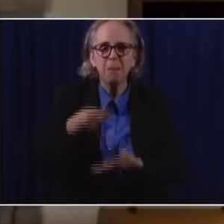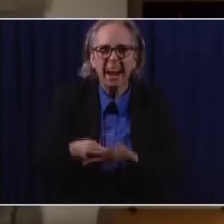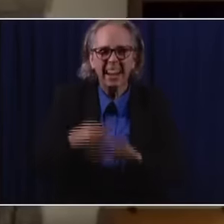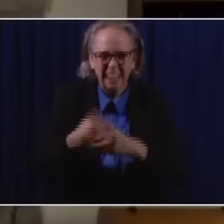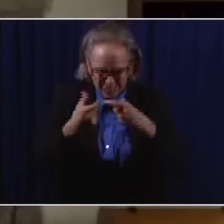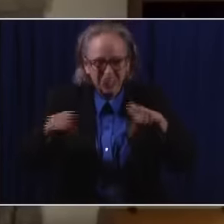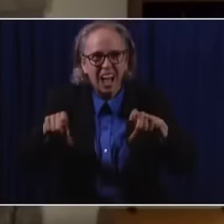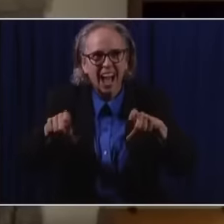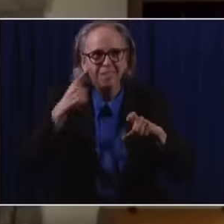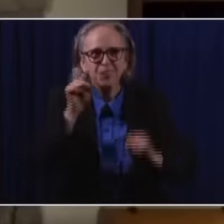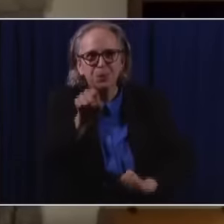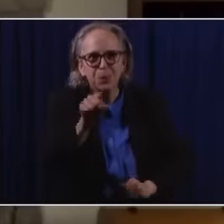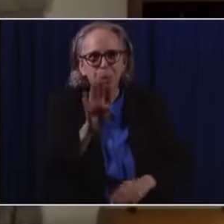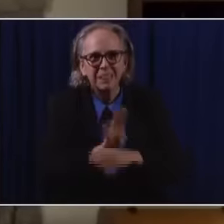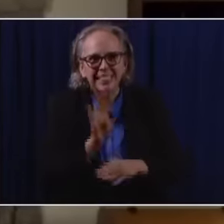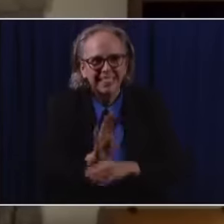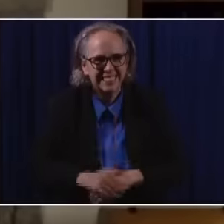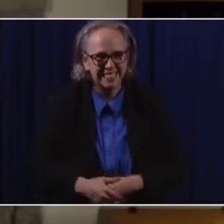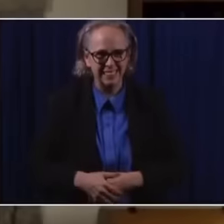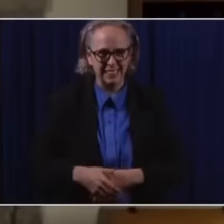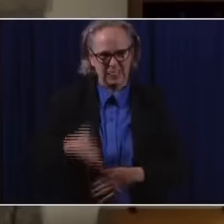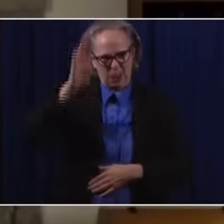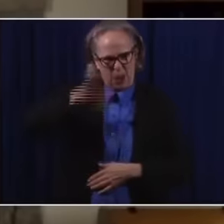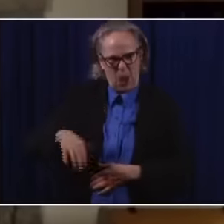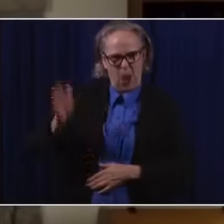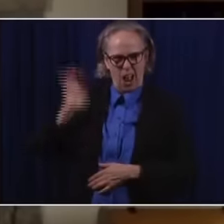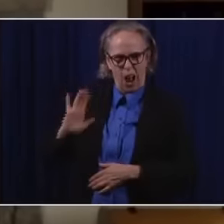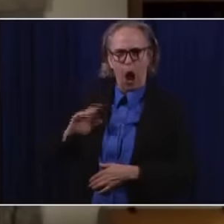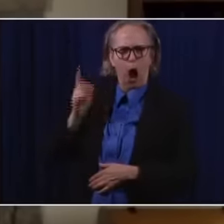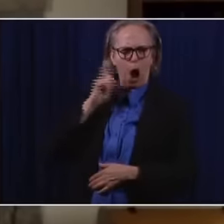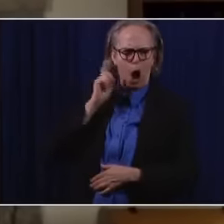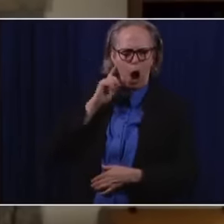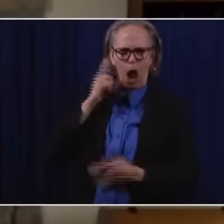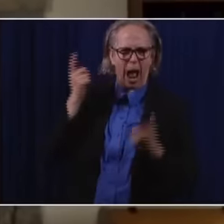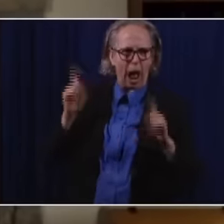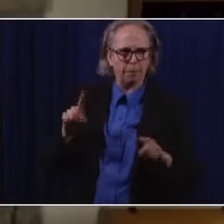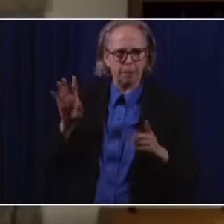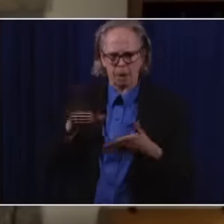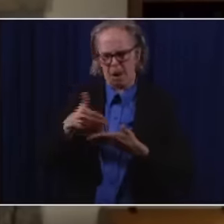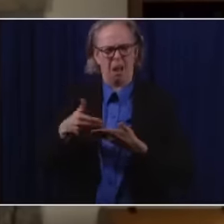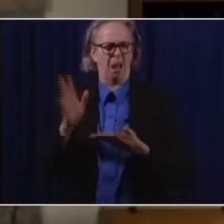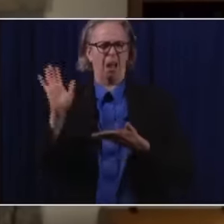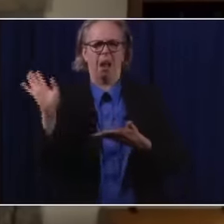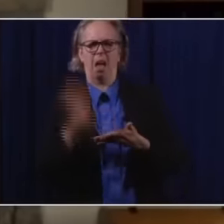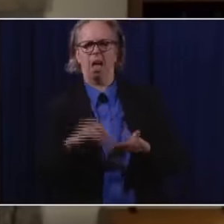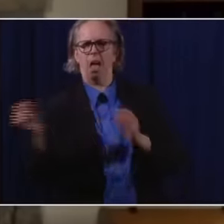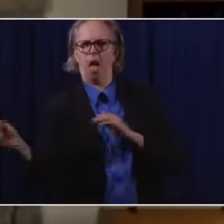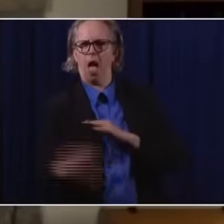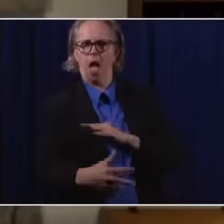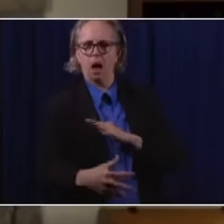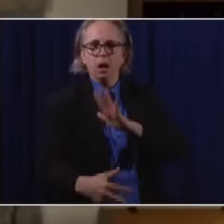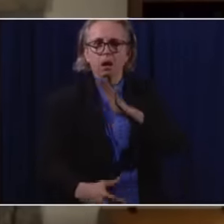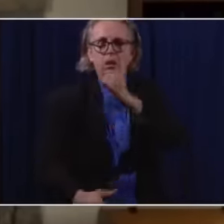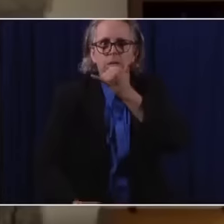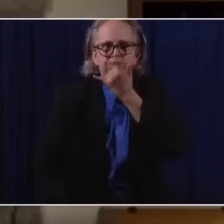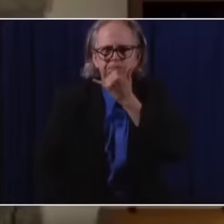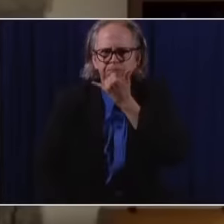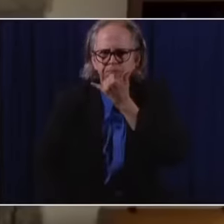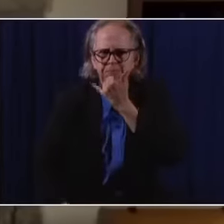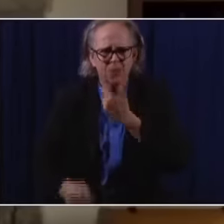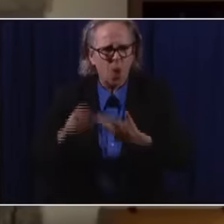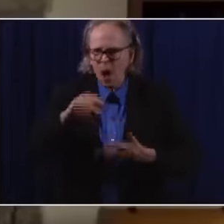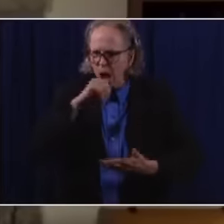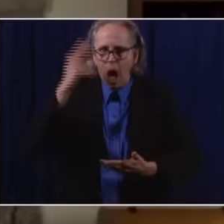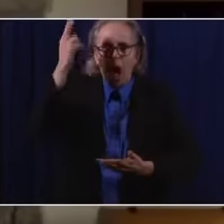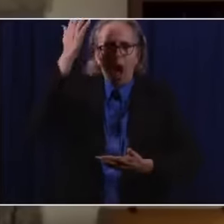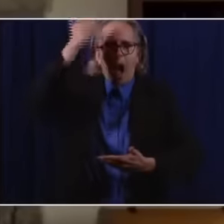Sometimes in the past, BWC tells me when these checks have gone out, some have simply gone uncashed. So, you